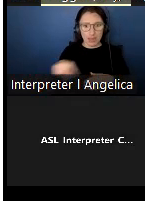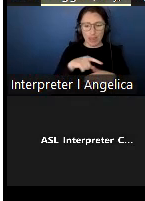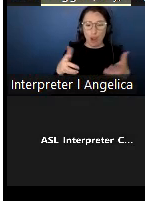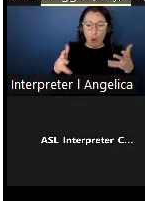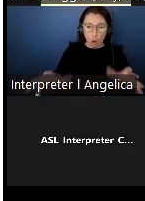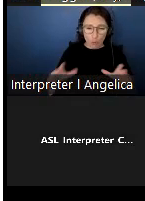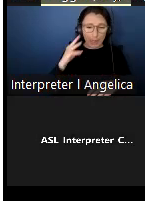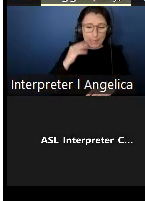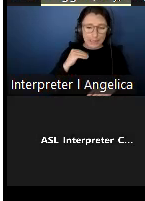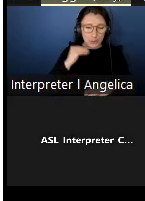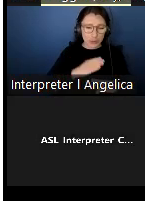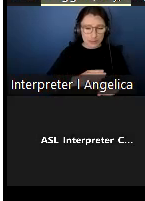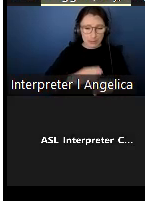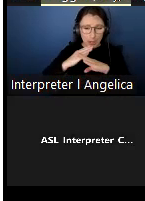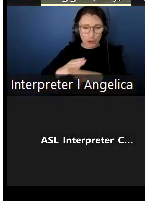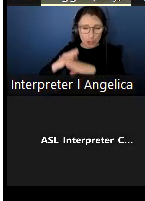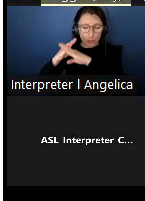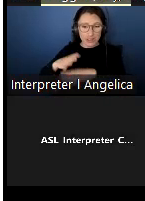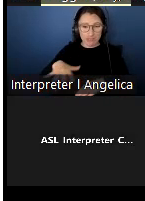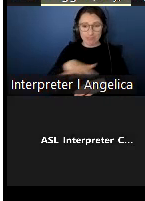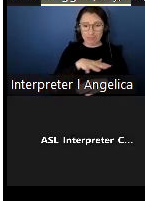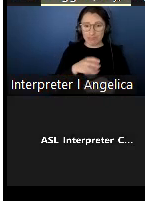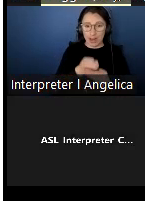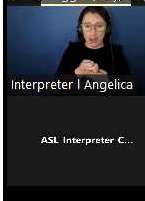place while simultaneously